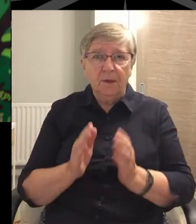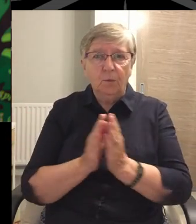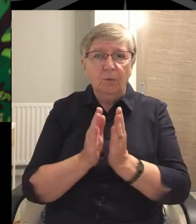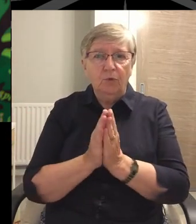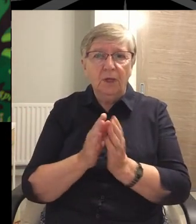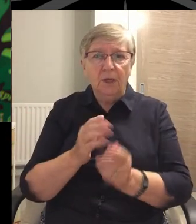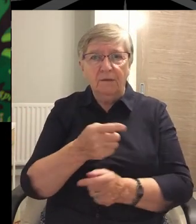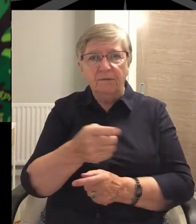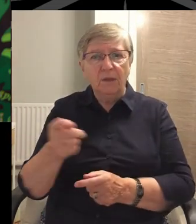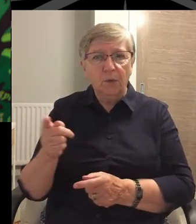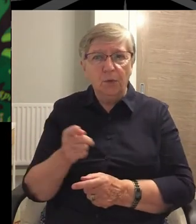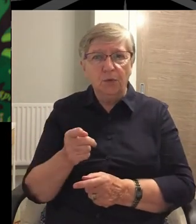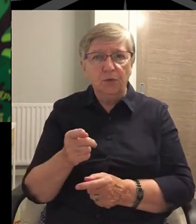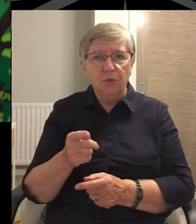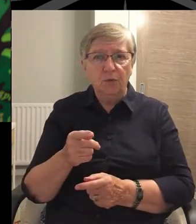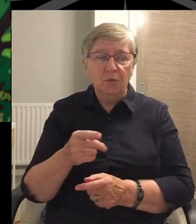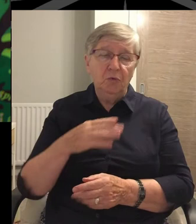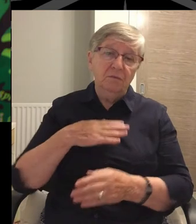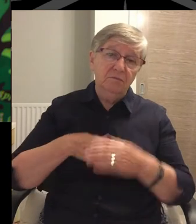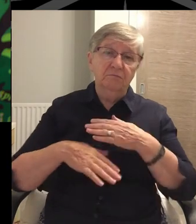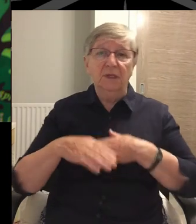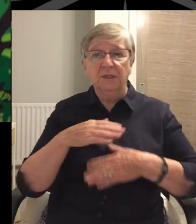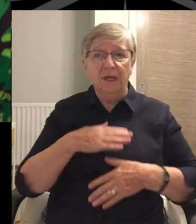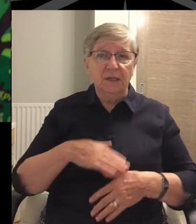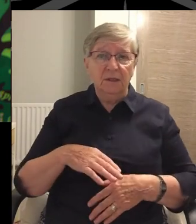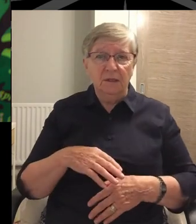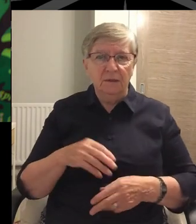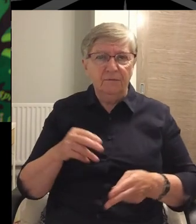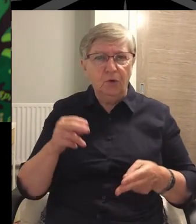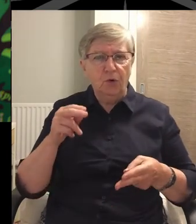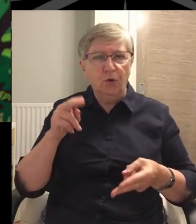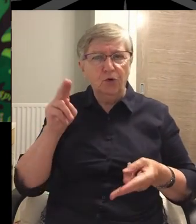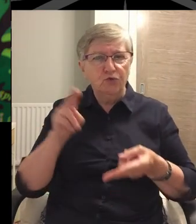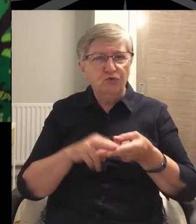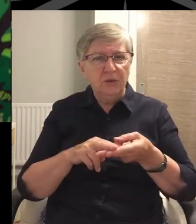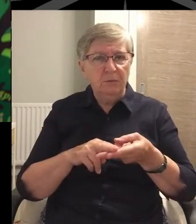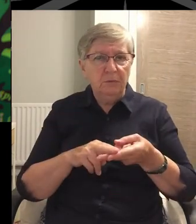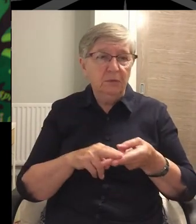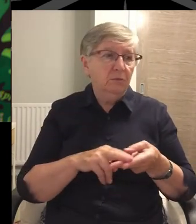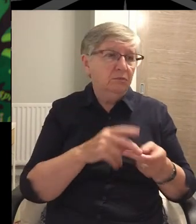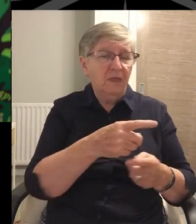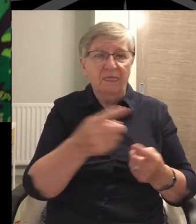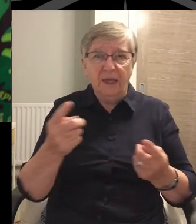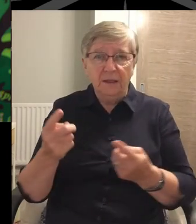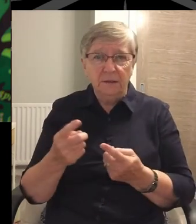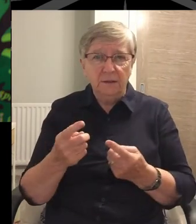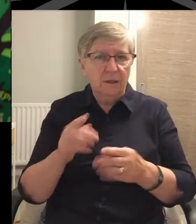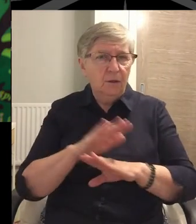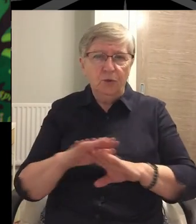We pray for those who have settled for cheap presumption rather than rich grace.